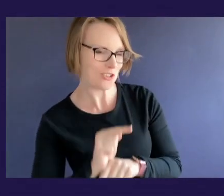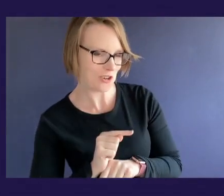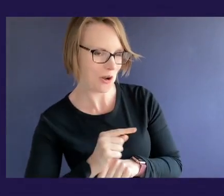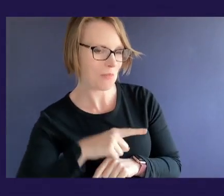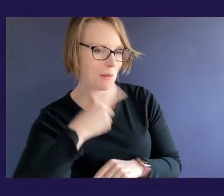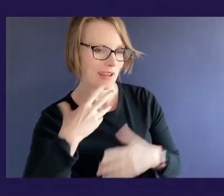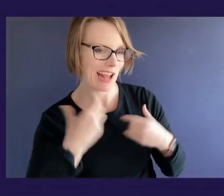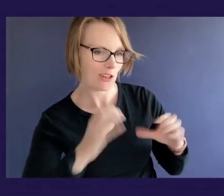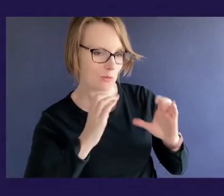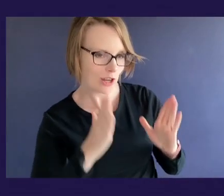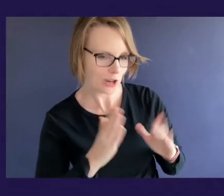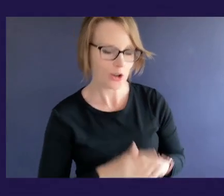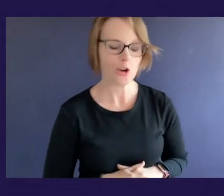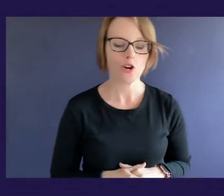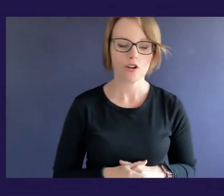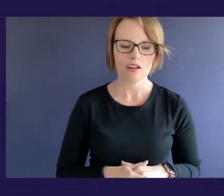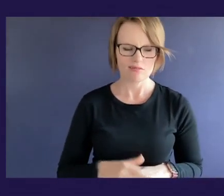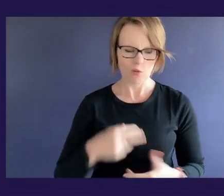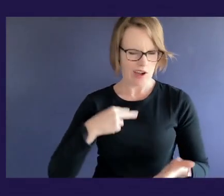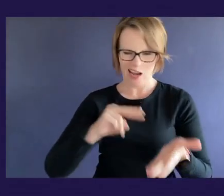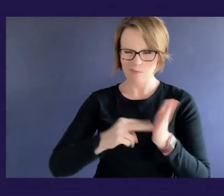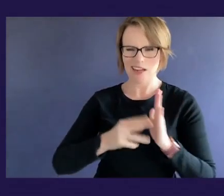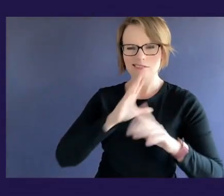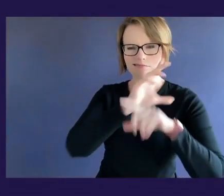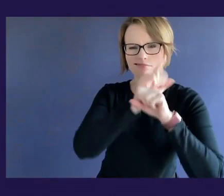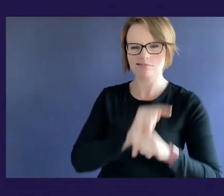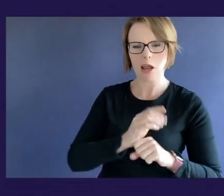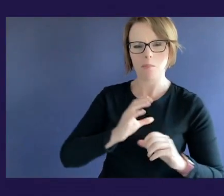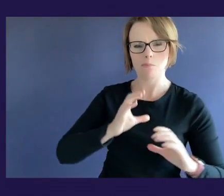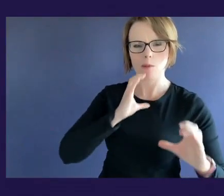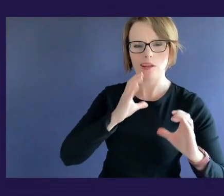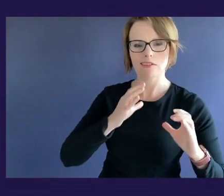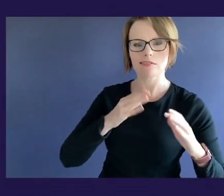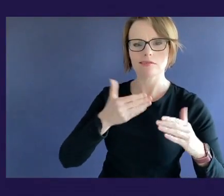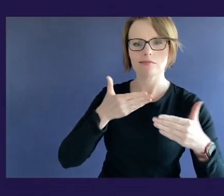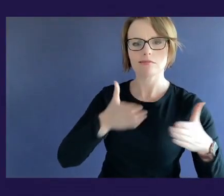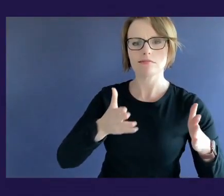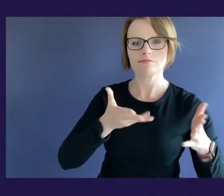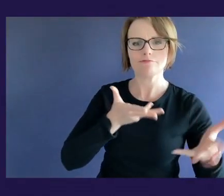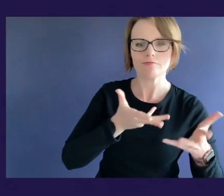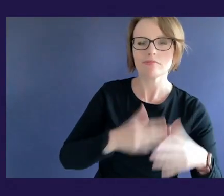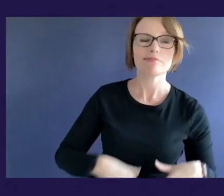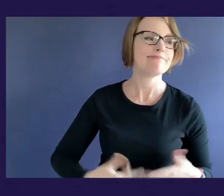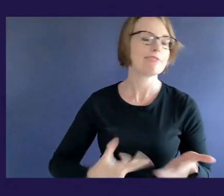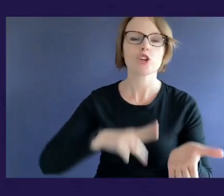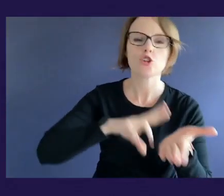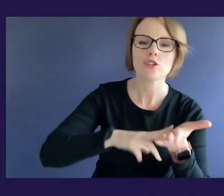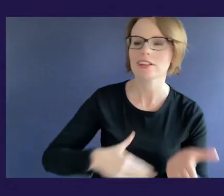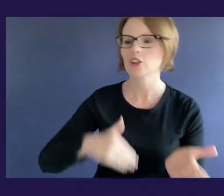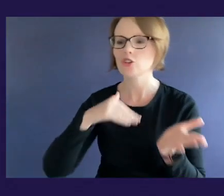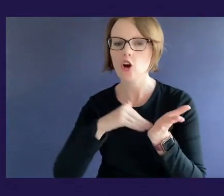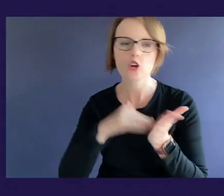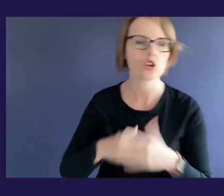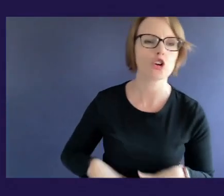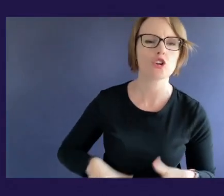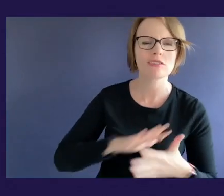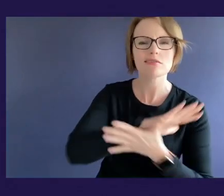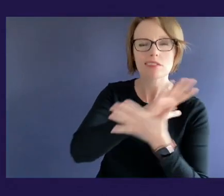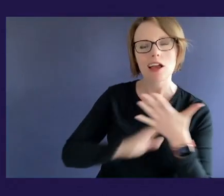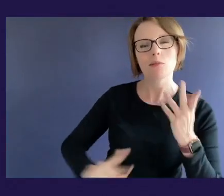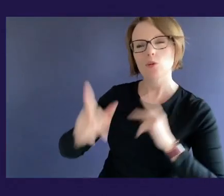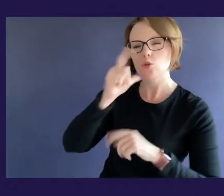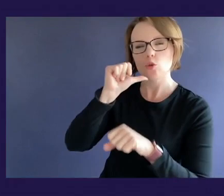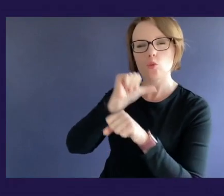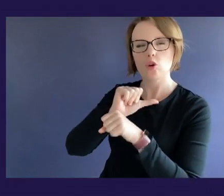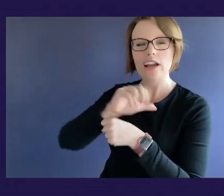communicators. And when I say traditional public health communicators, I mean physicians, nurses, healthcare workers, those working in local